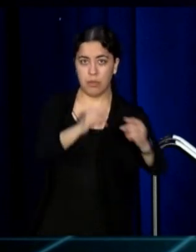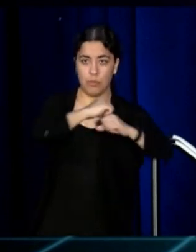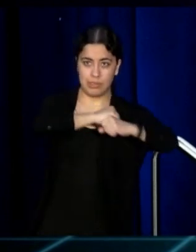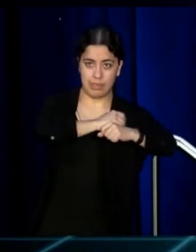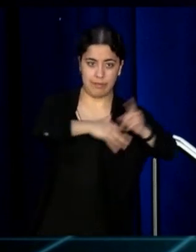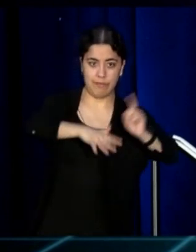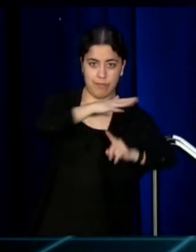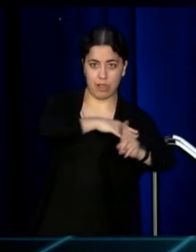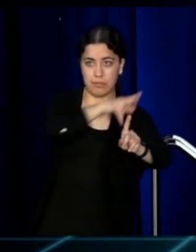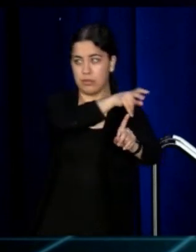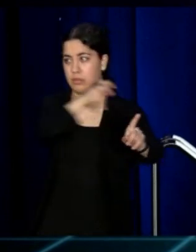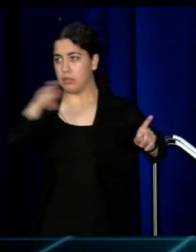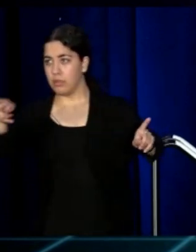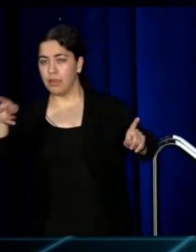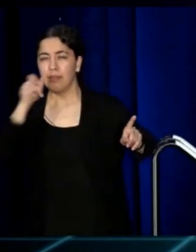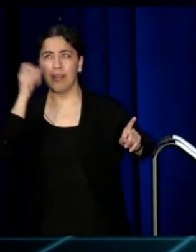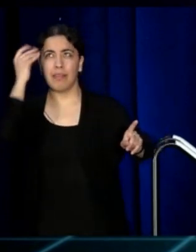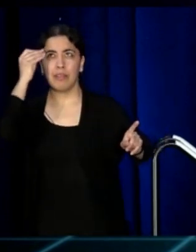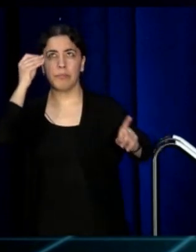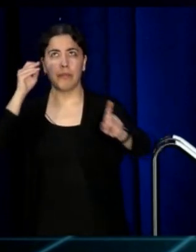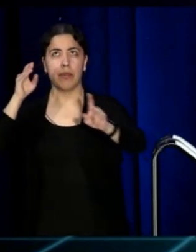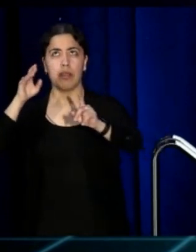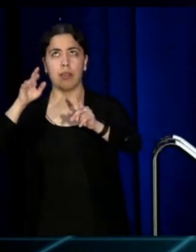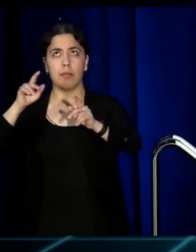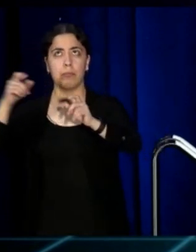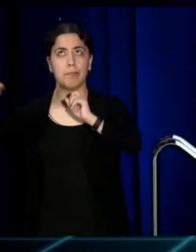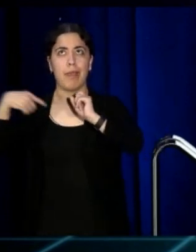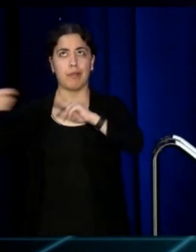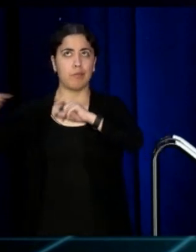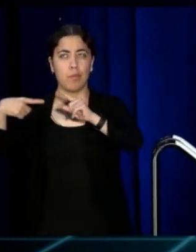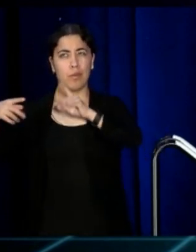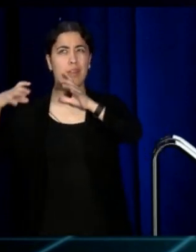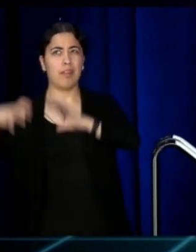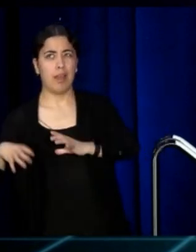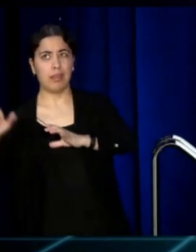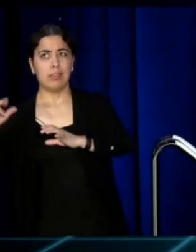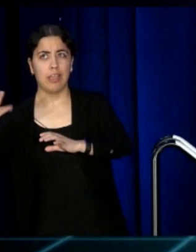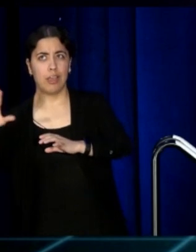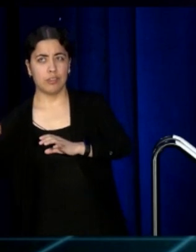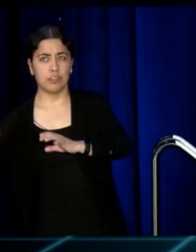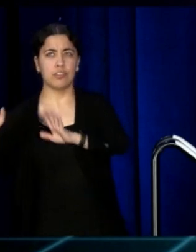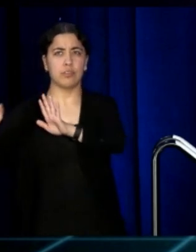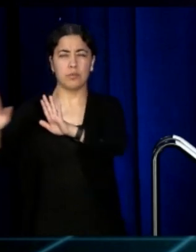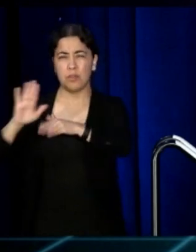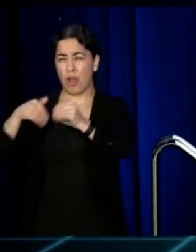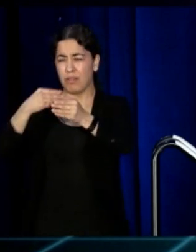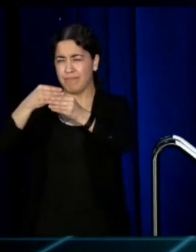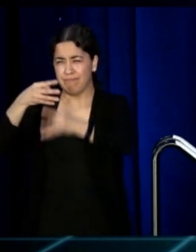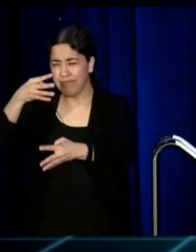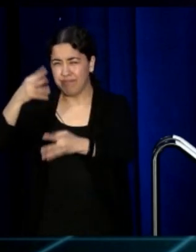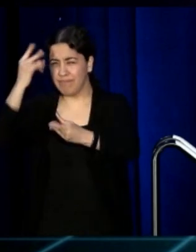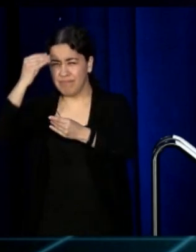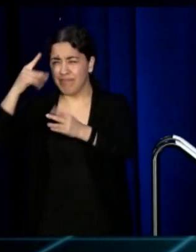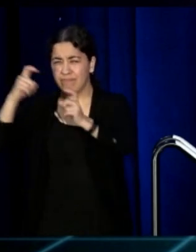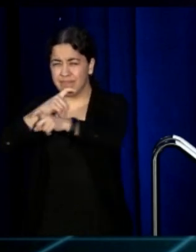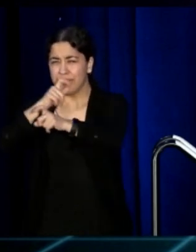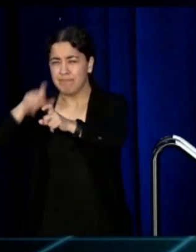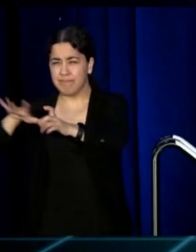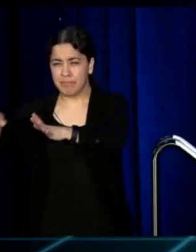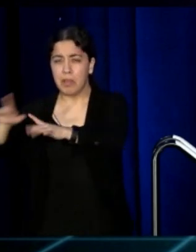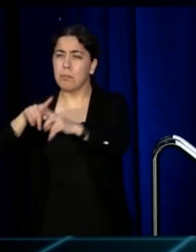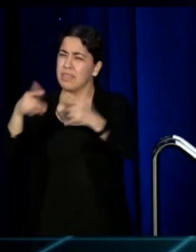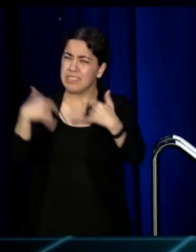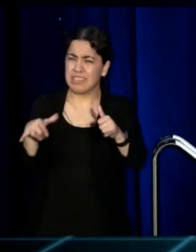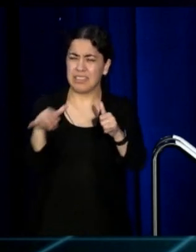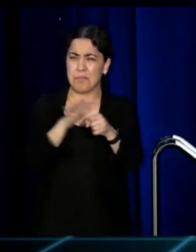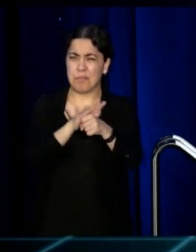without having to think about all sorts of back and forth and client-side caches and all sorts of things like that. But it's still a lot of wiring